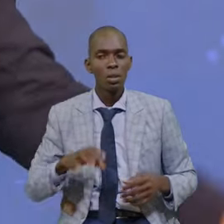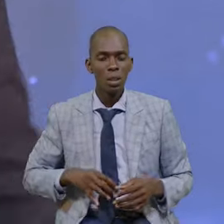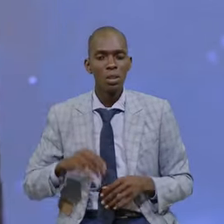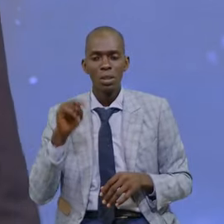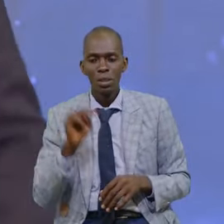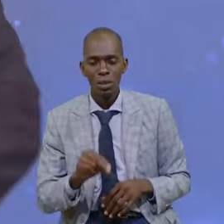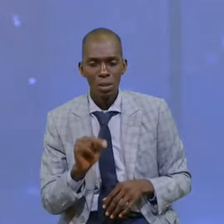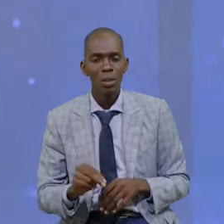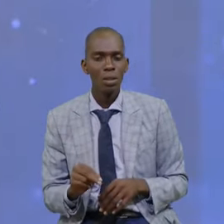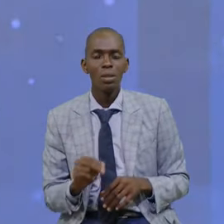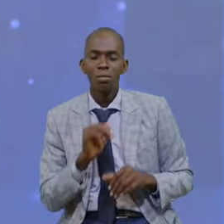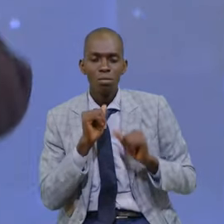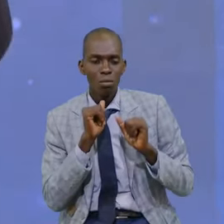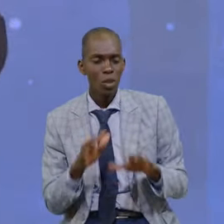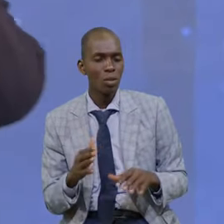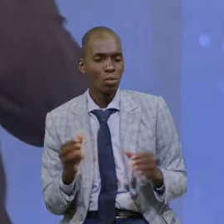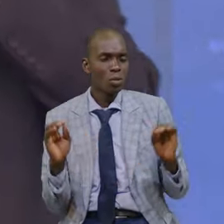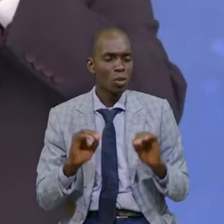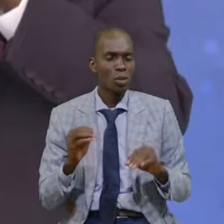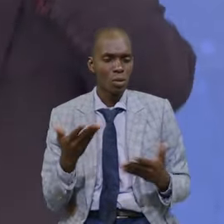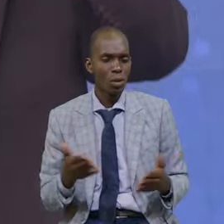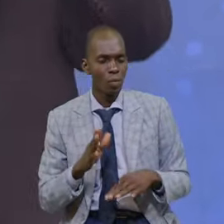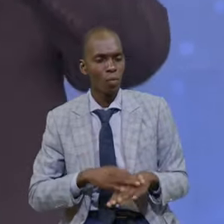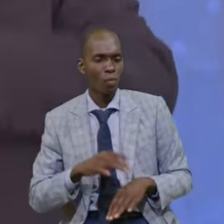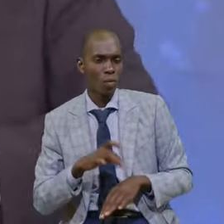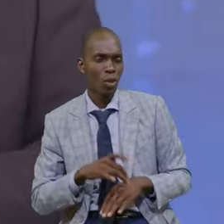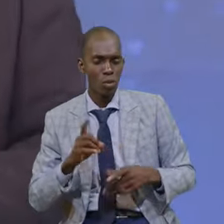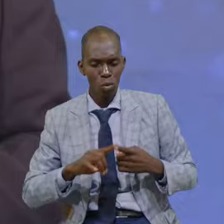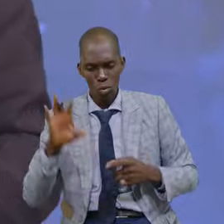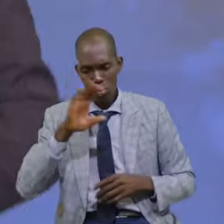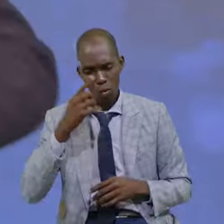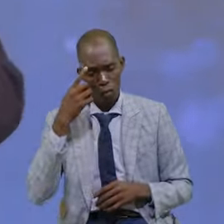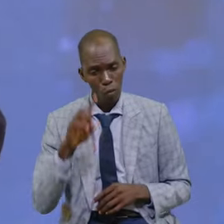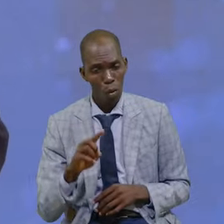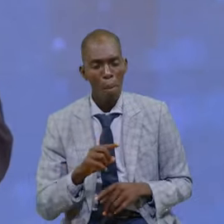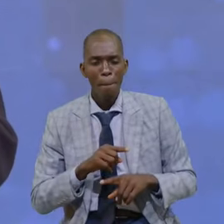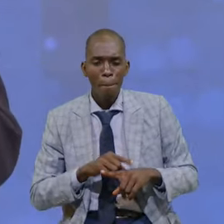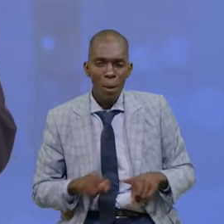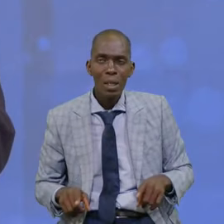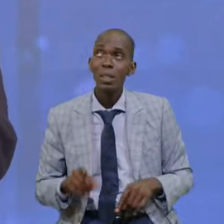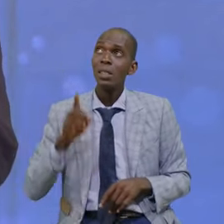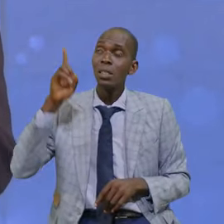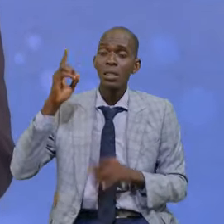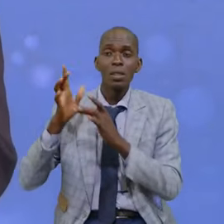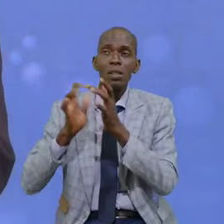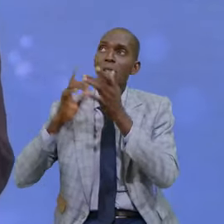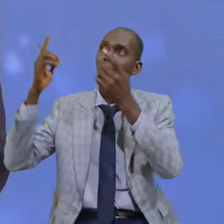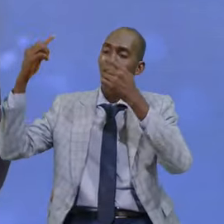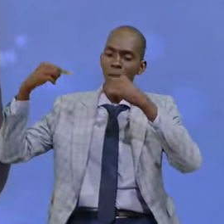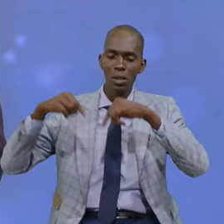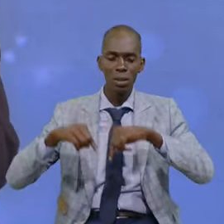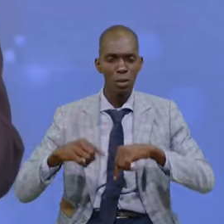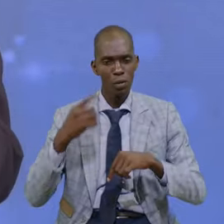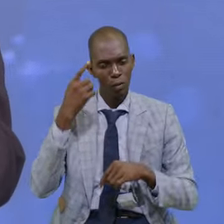came to this earth to look for. But he came for you. He saw that all the goodness and all